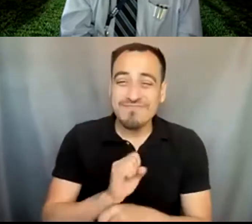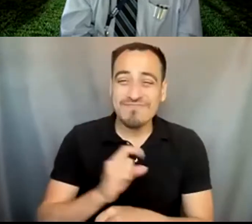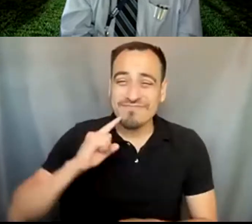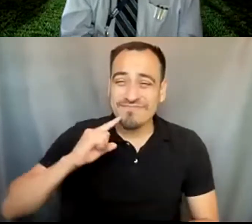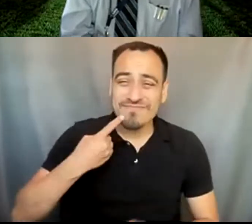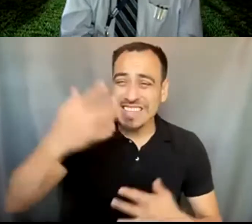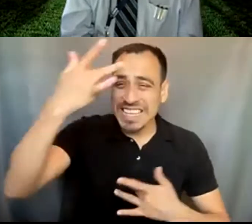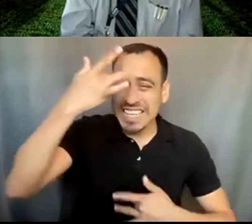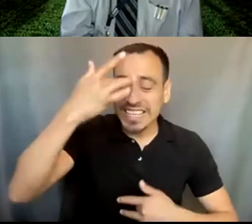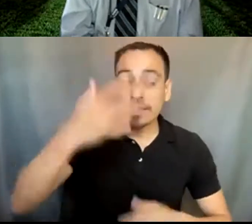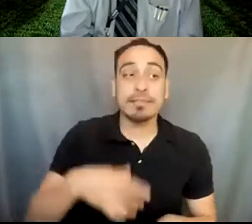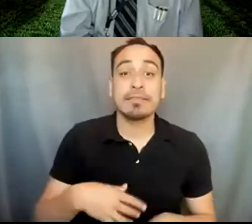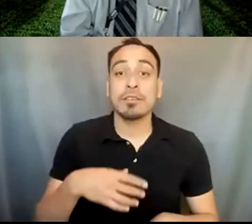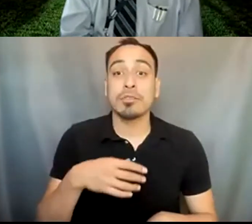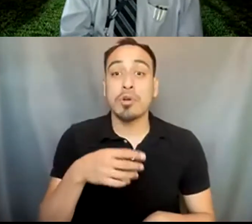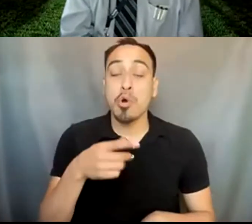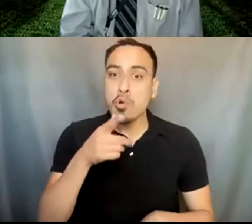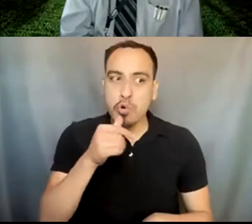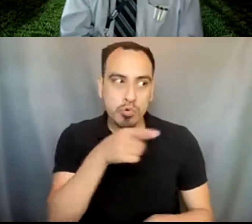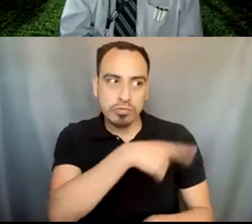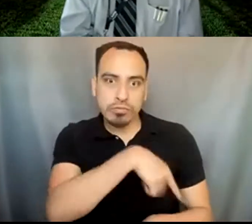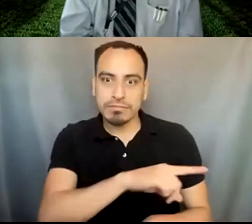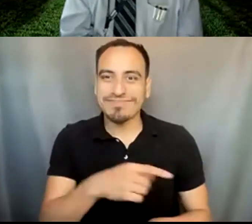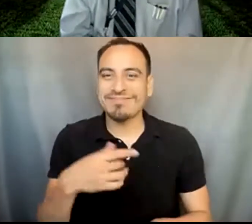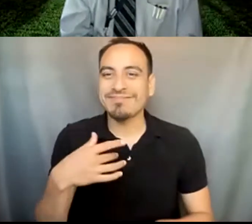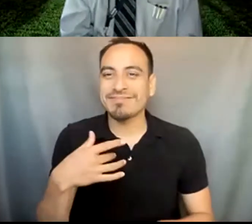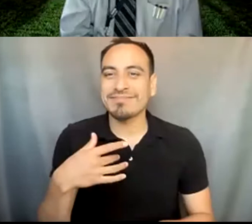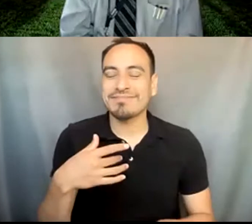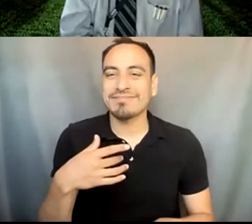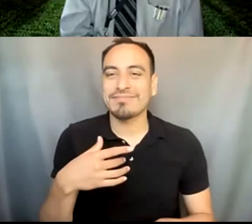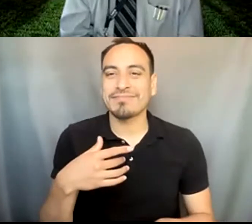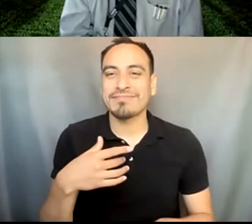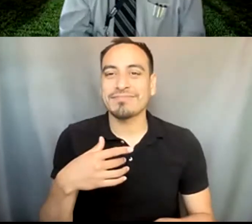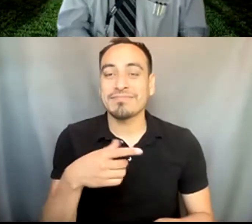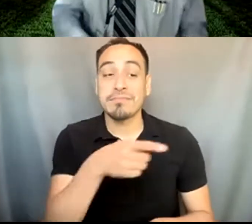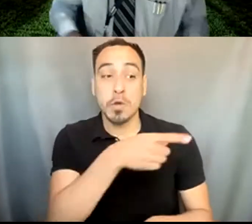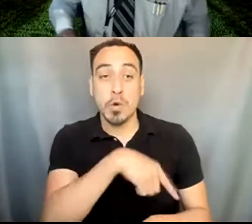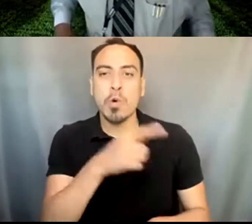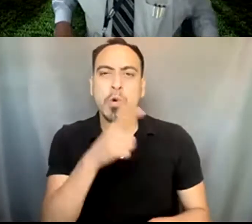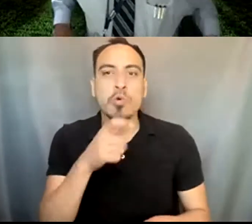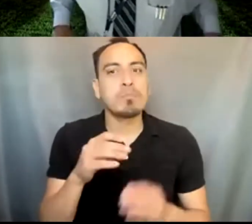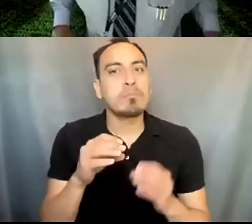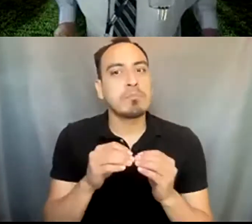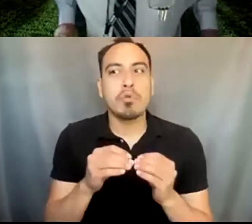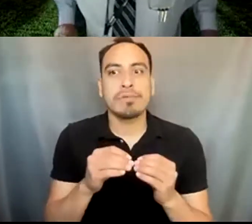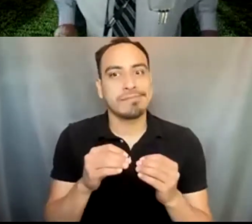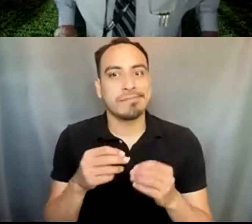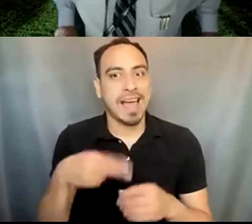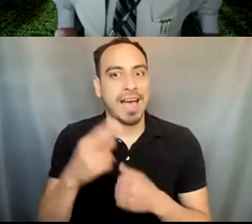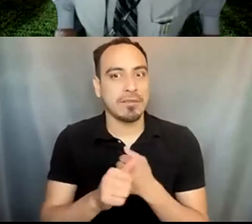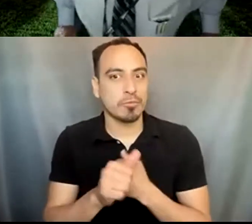sicker are the people who are more likely, not the only people, but the ones that are more likely to end up with